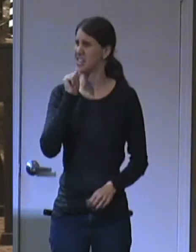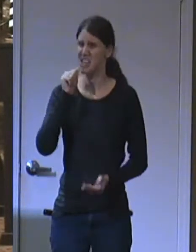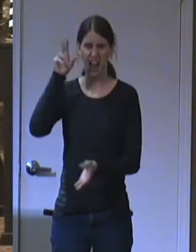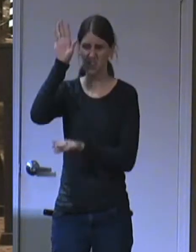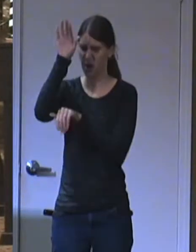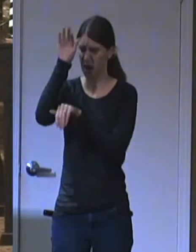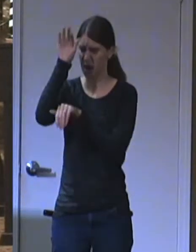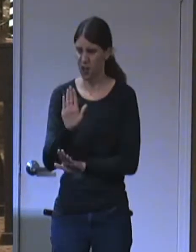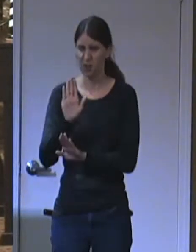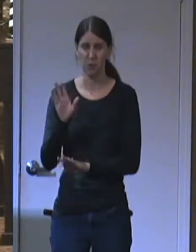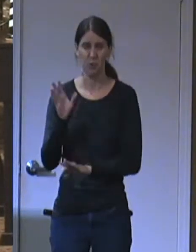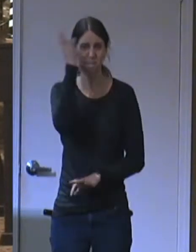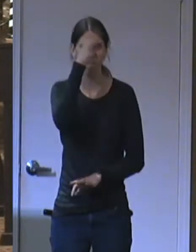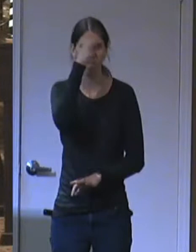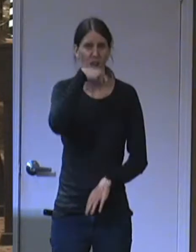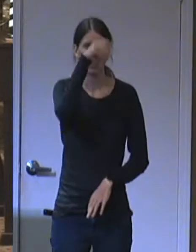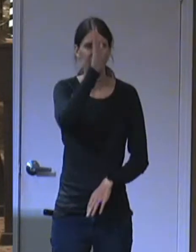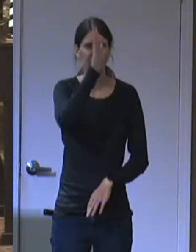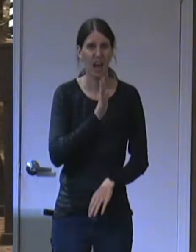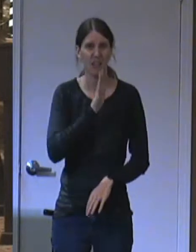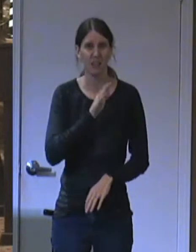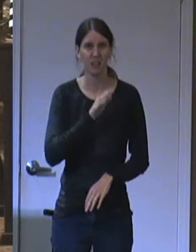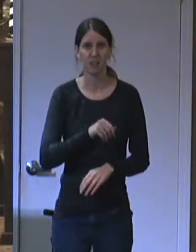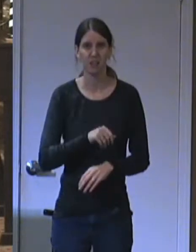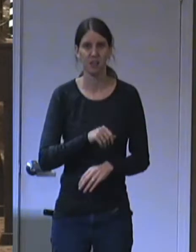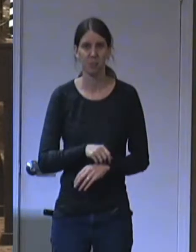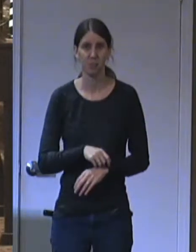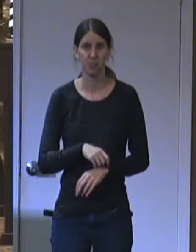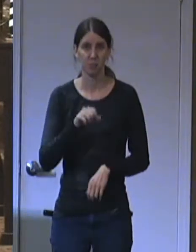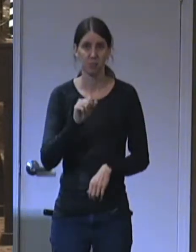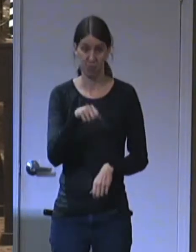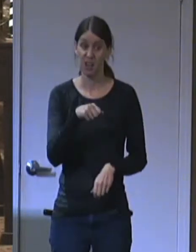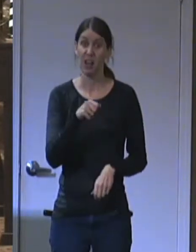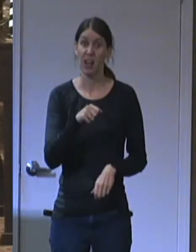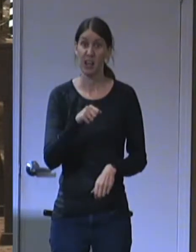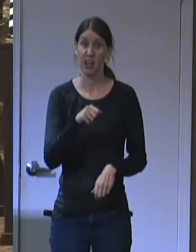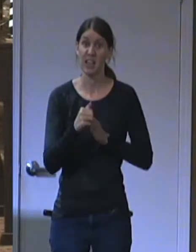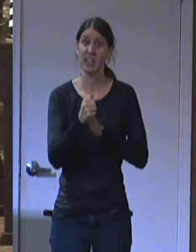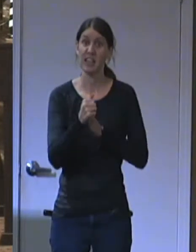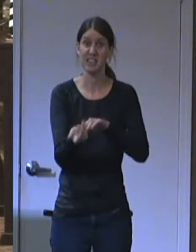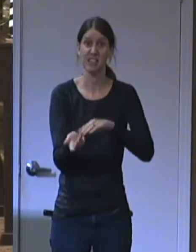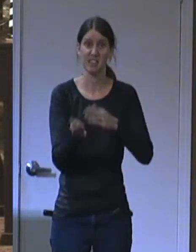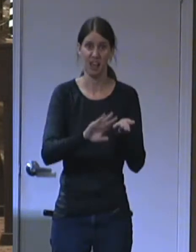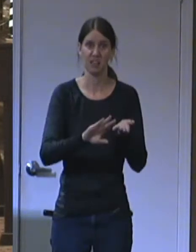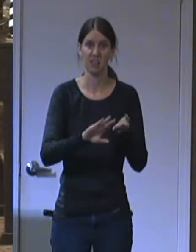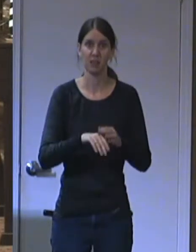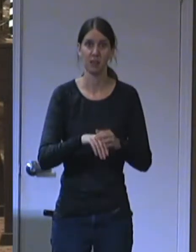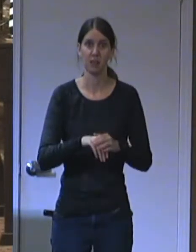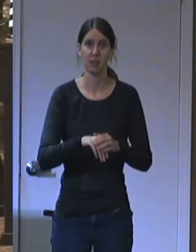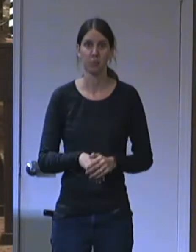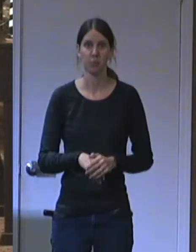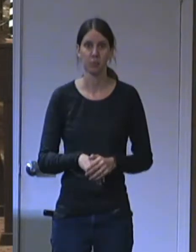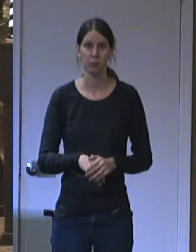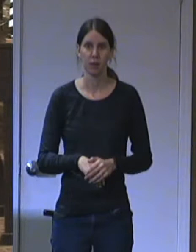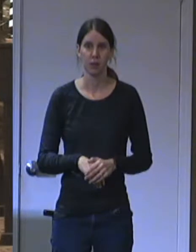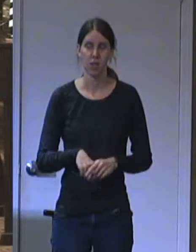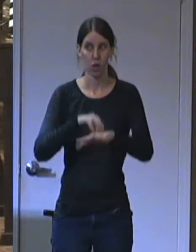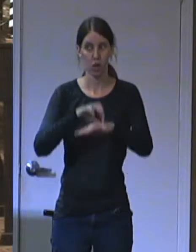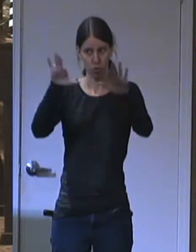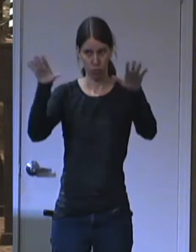a false god, even if it means our death." Now, a lot of people are full of